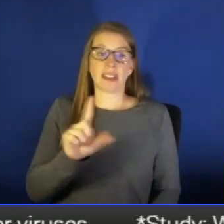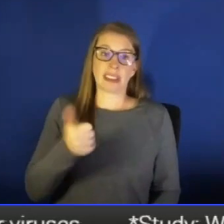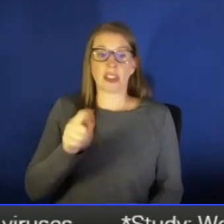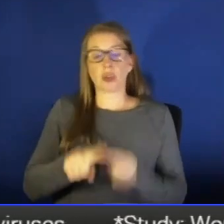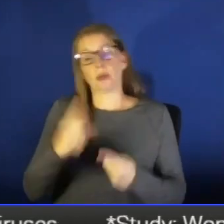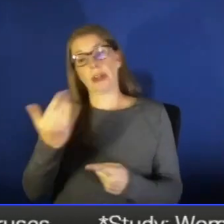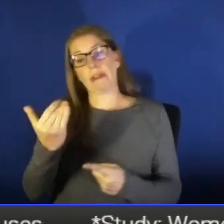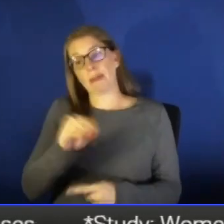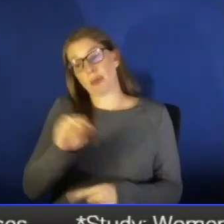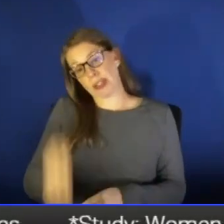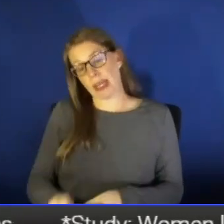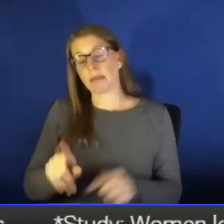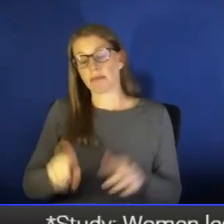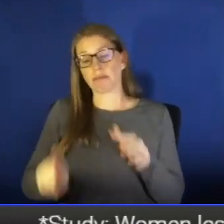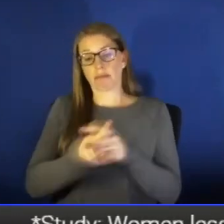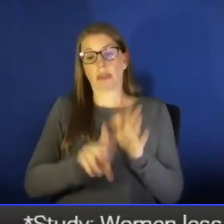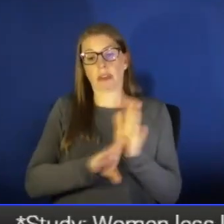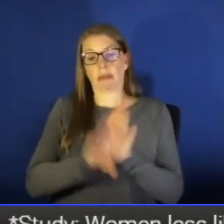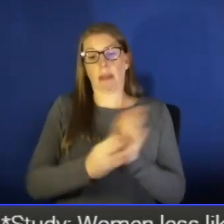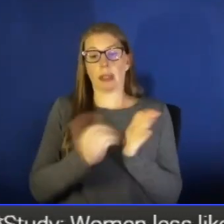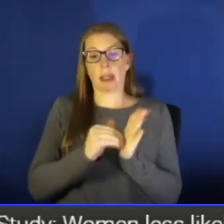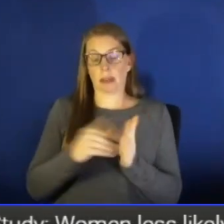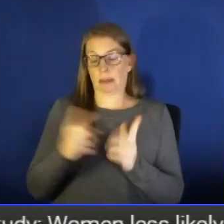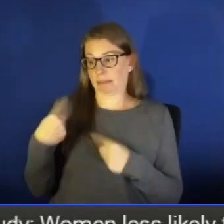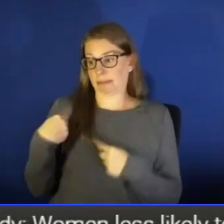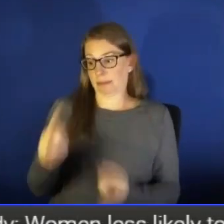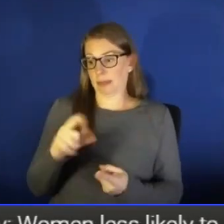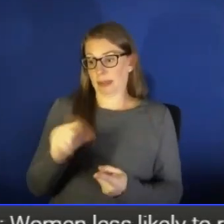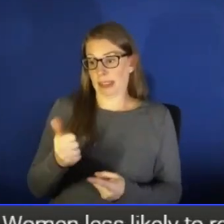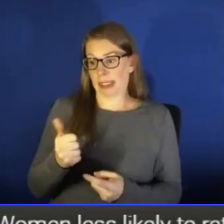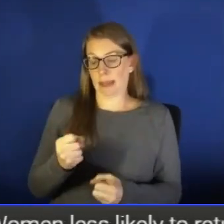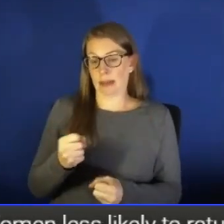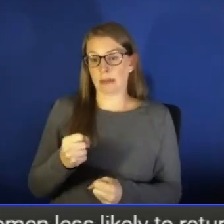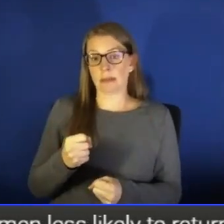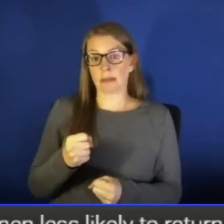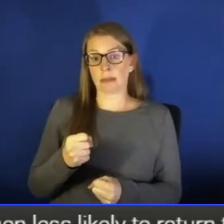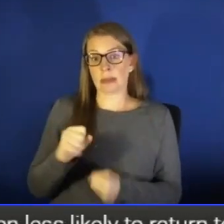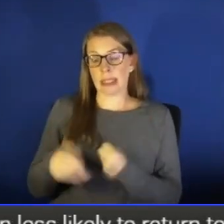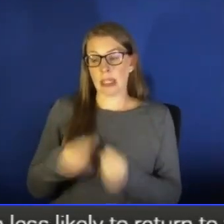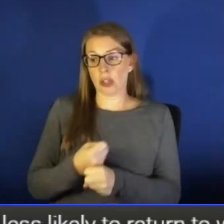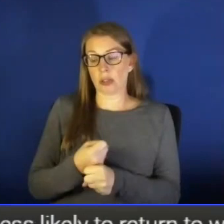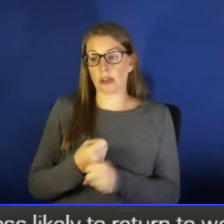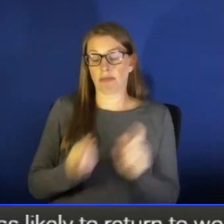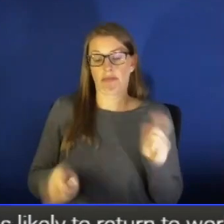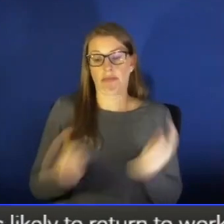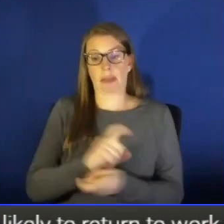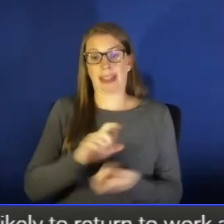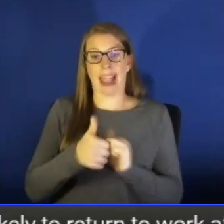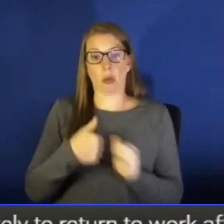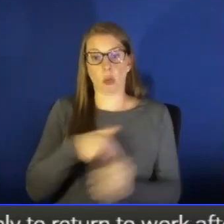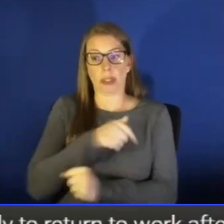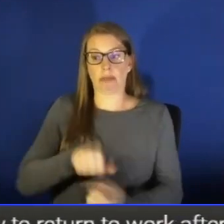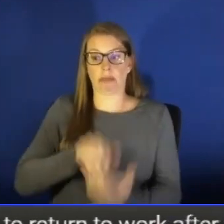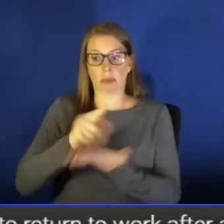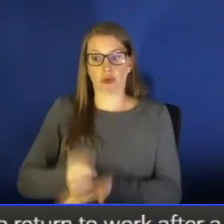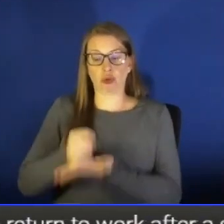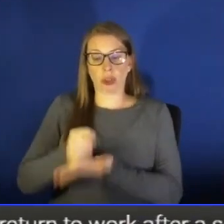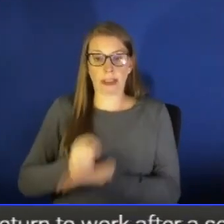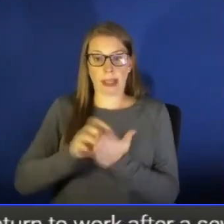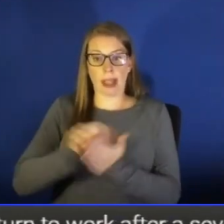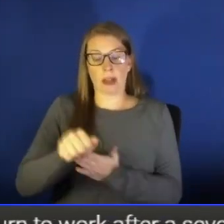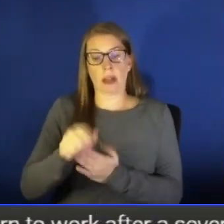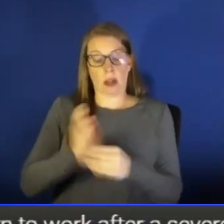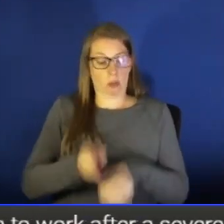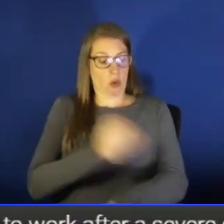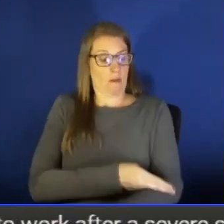the last 10 years, we've had a paradigm shift in how we treat cancer, and our biggest improvement in patients surviving,